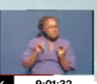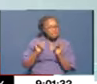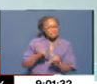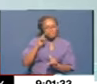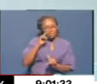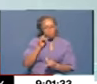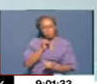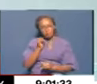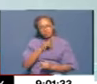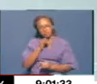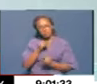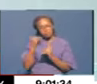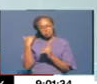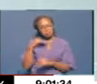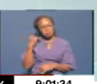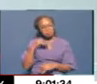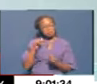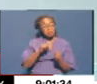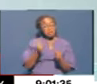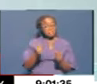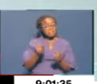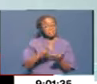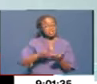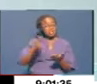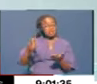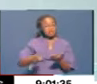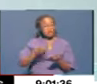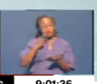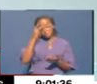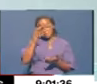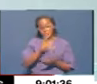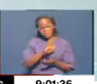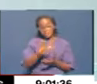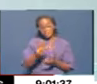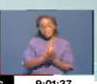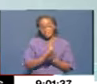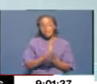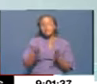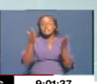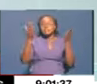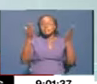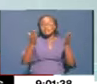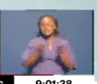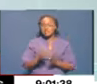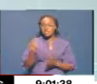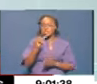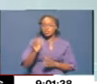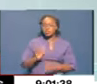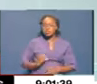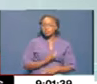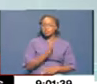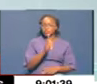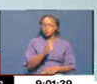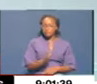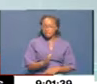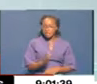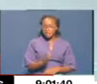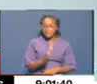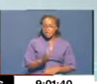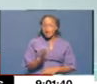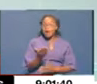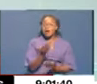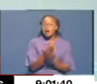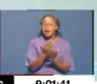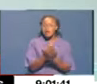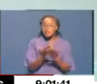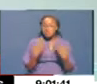others said to have relocated with their parents. This as Rift Valley Regional Commissioner George Natembeya urged residents